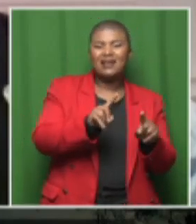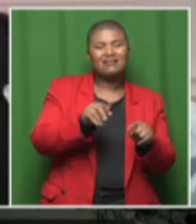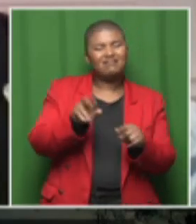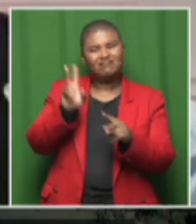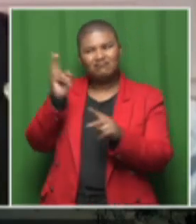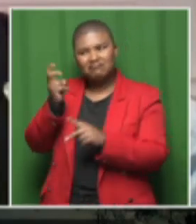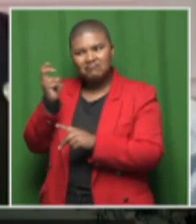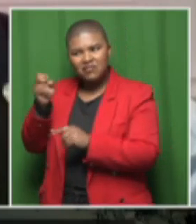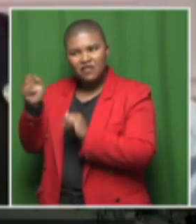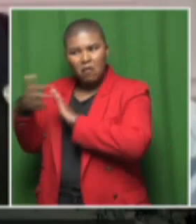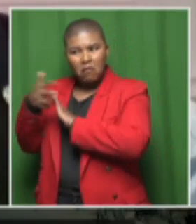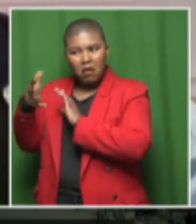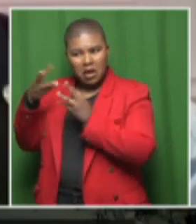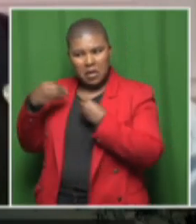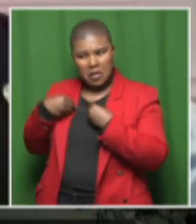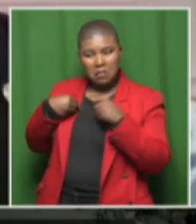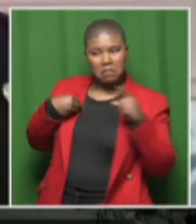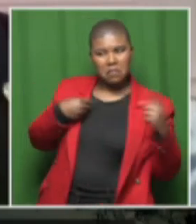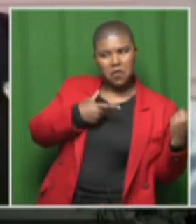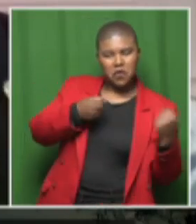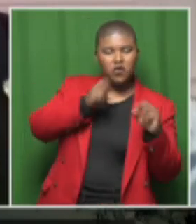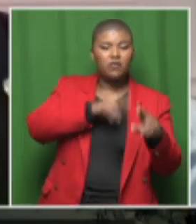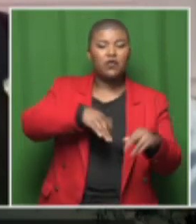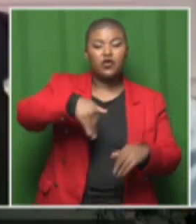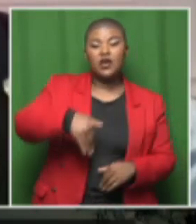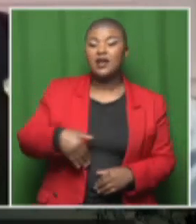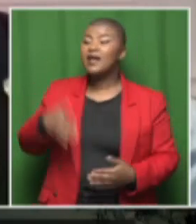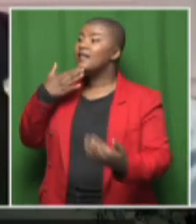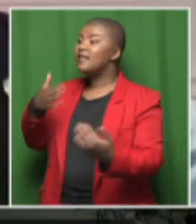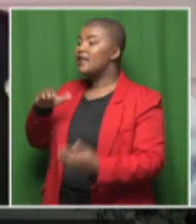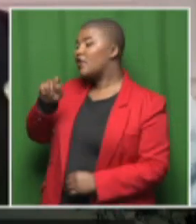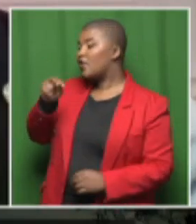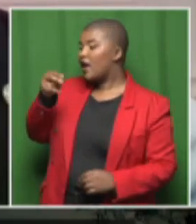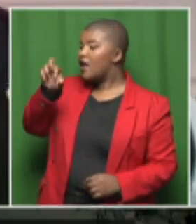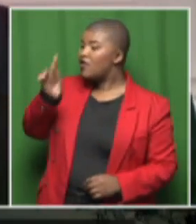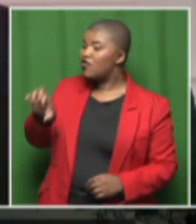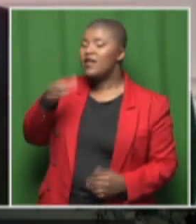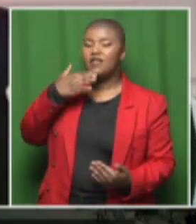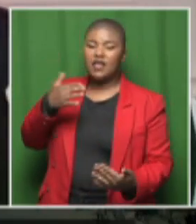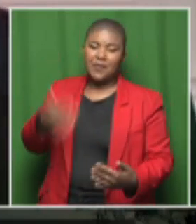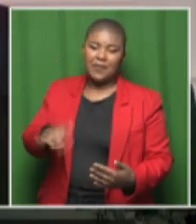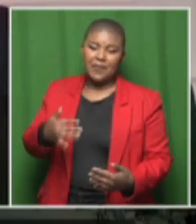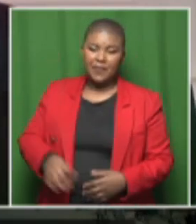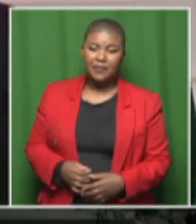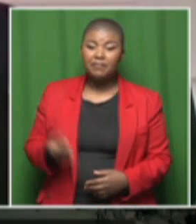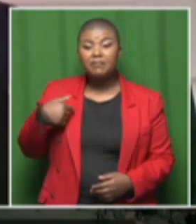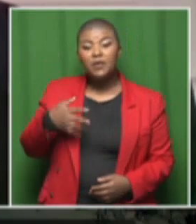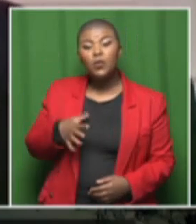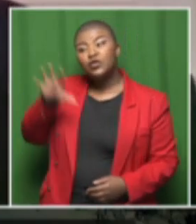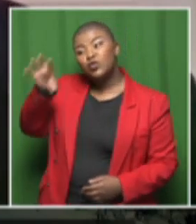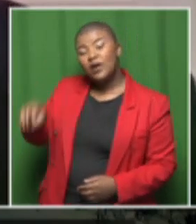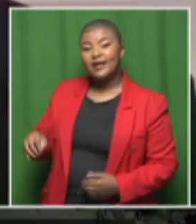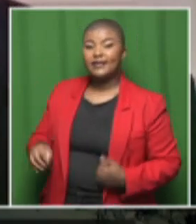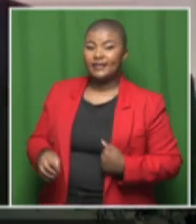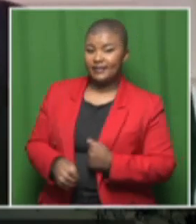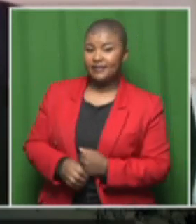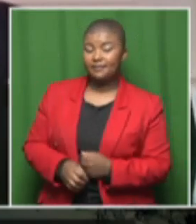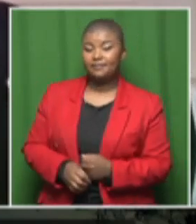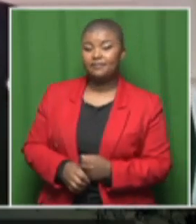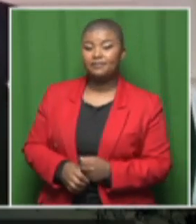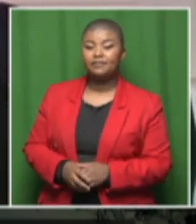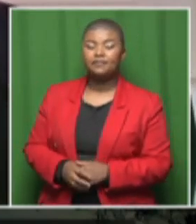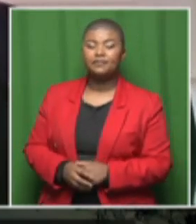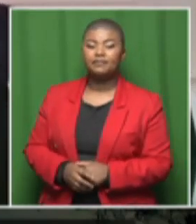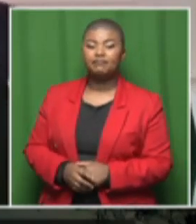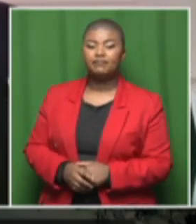the necessary authorization. Advocate Mothibi, thanks so much for your time. So I wanted to ask you, a previous question that I